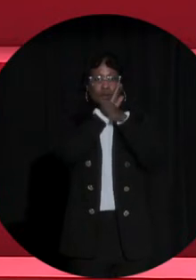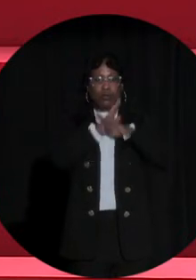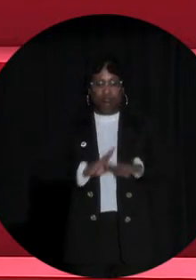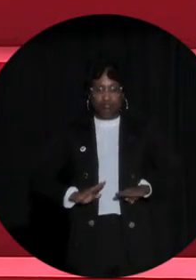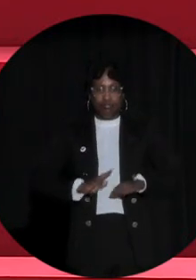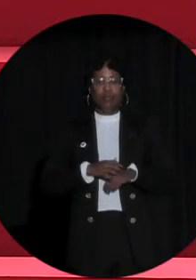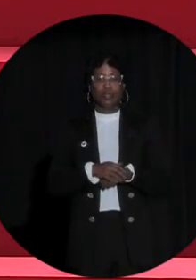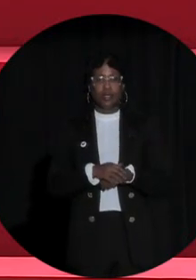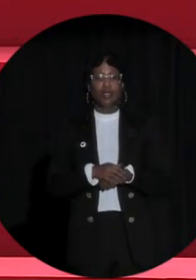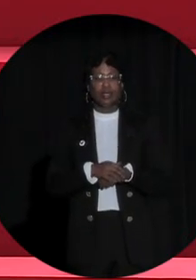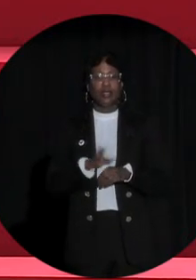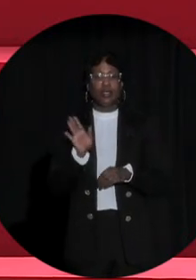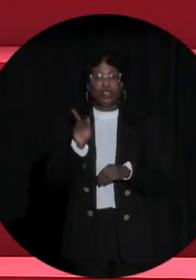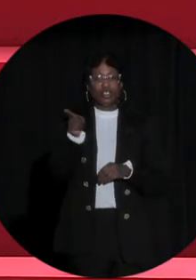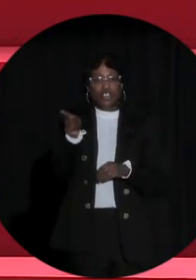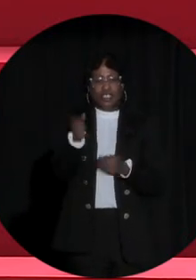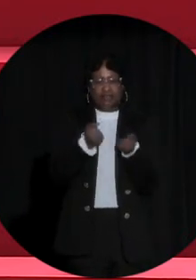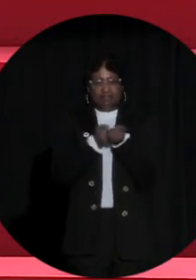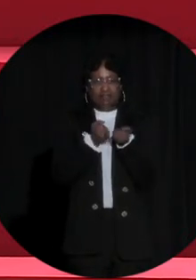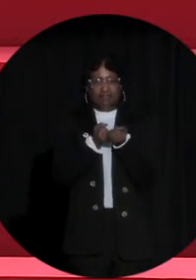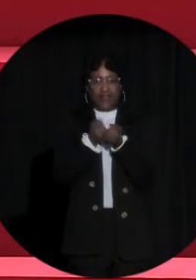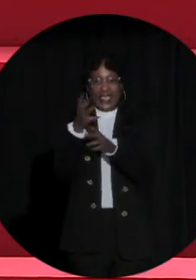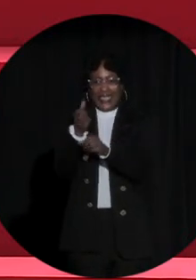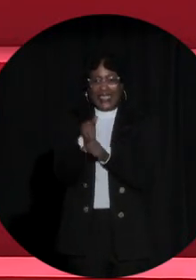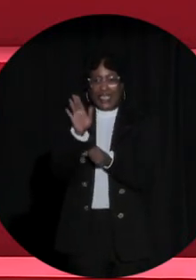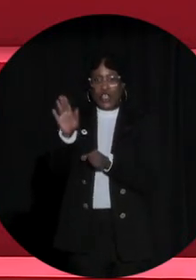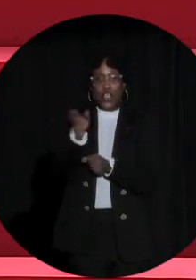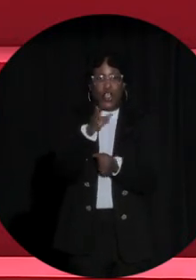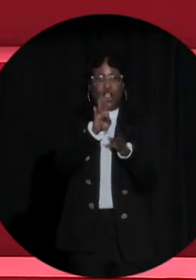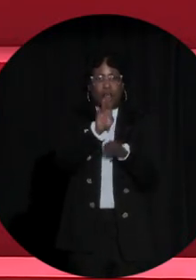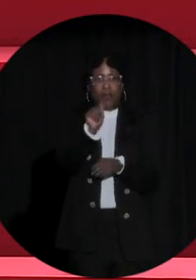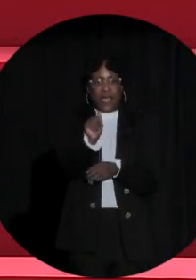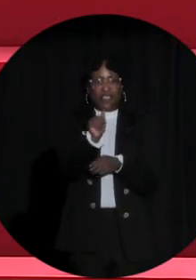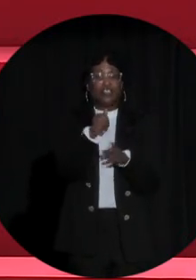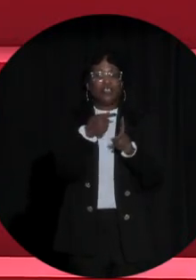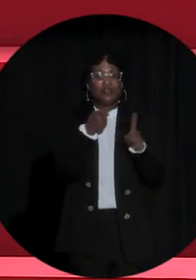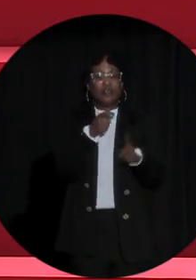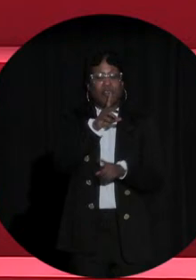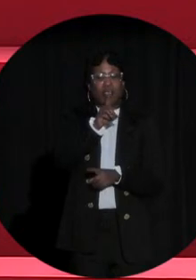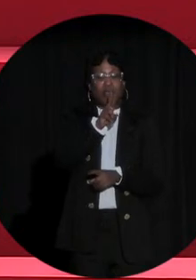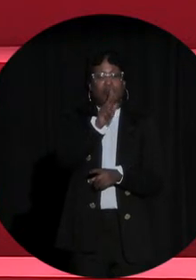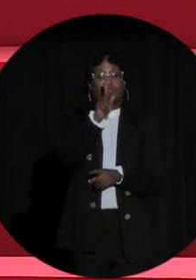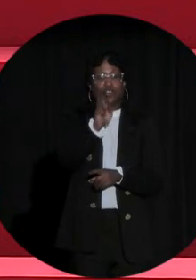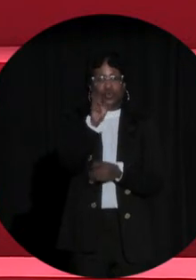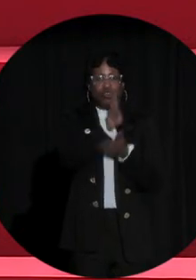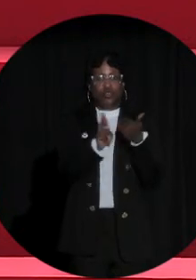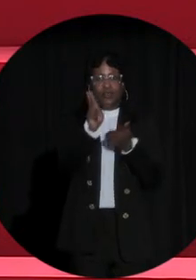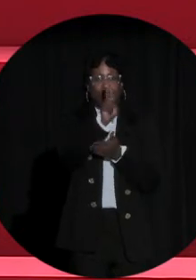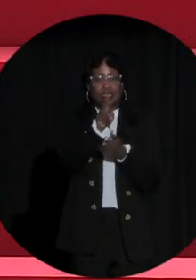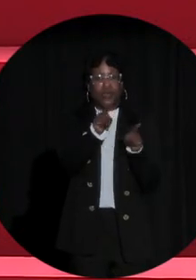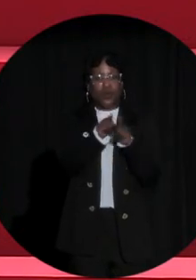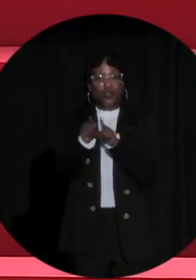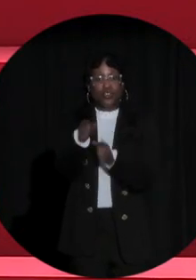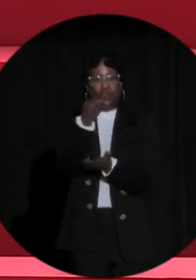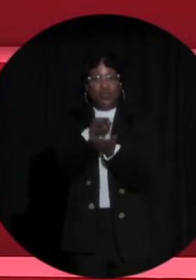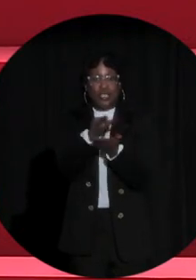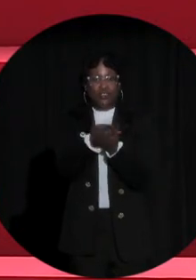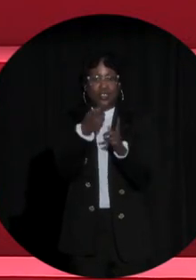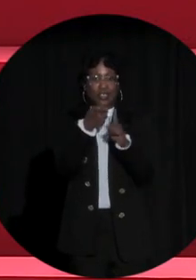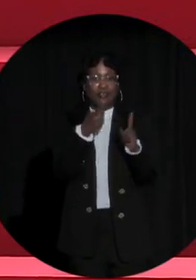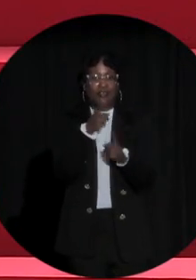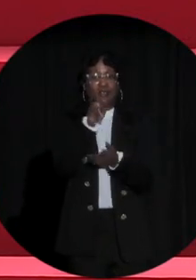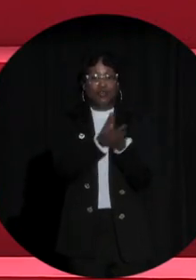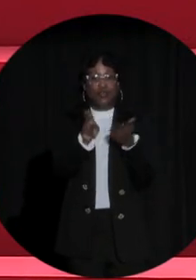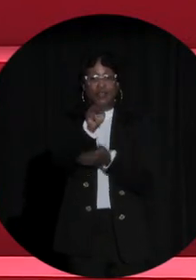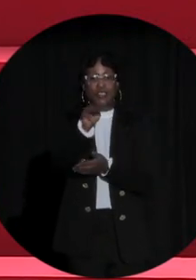in Public Policy from Duke University and her Juris Doctorate from the University of Maryland School of Law,